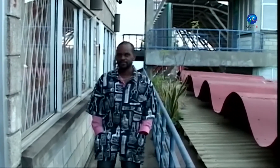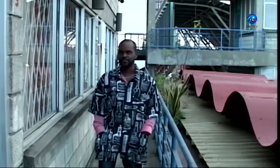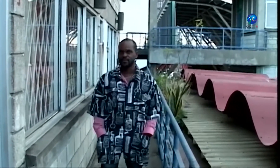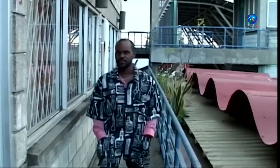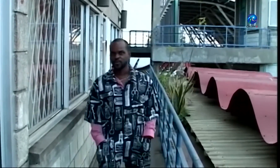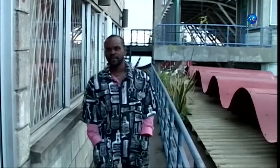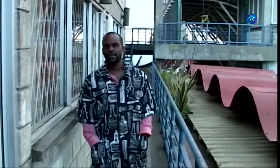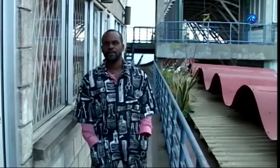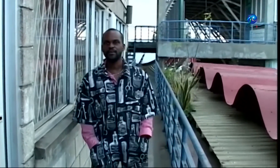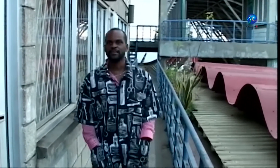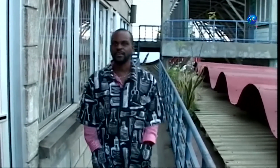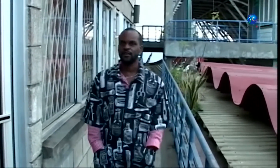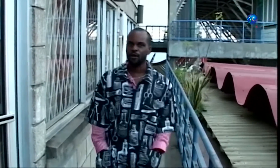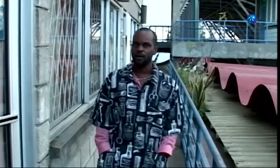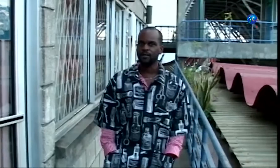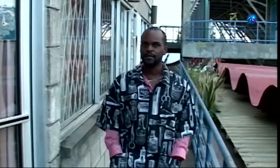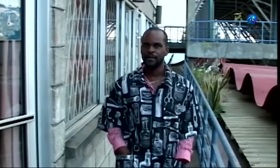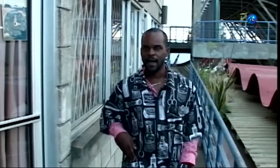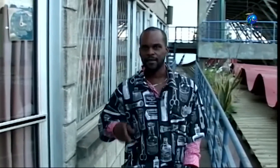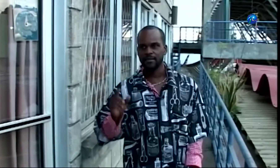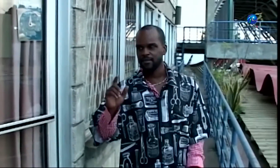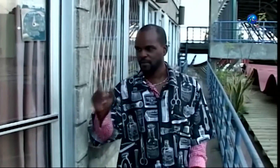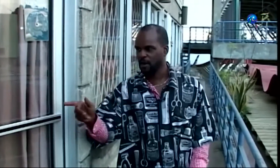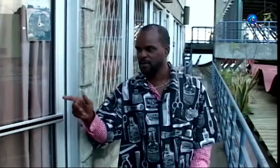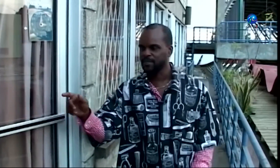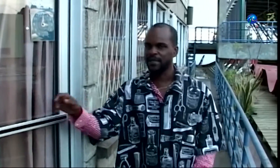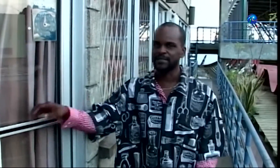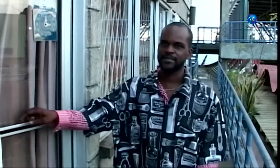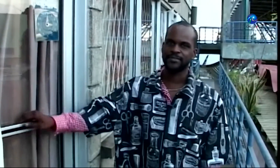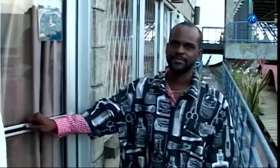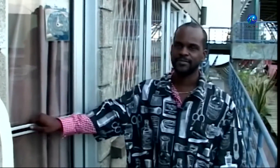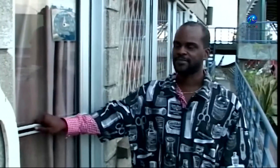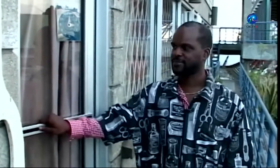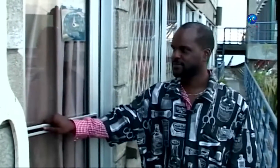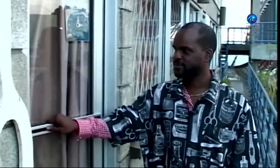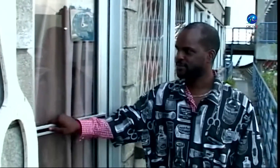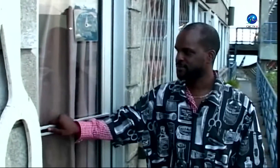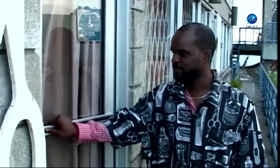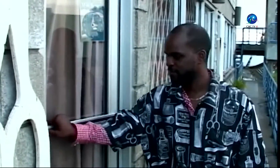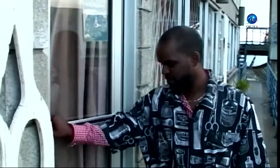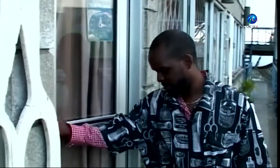instead. So I came here to Eagle Hall at the barber's place.